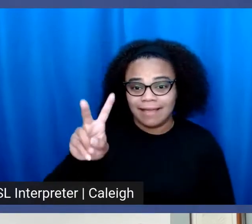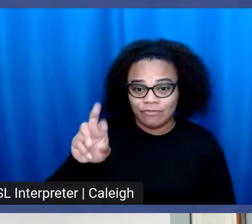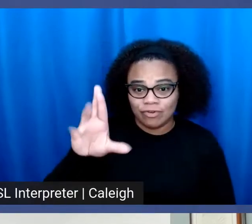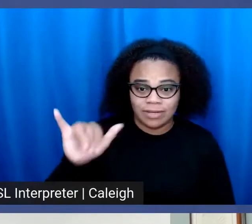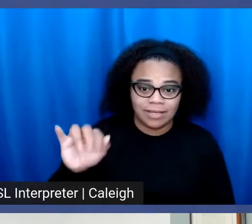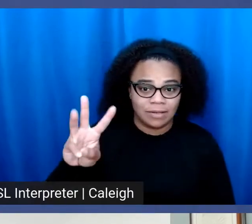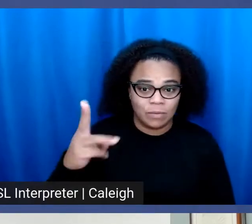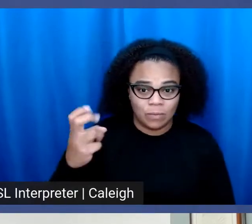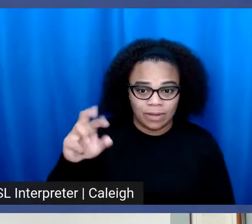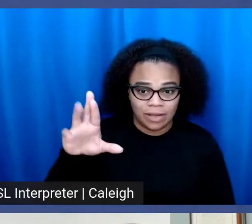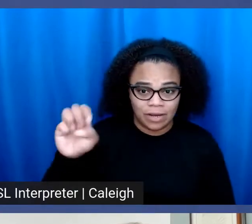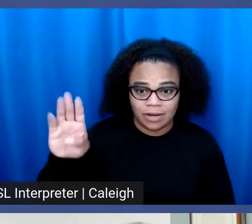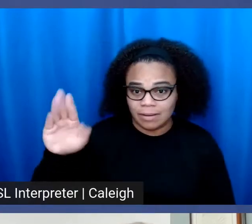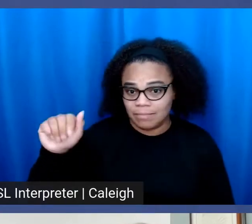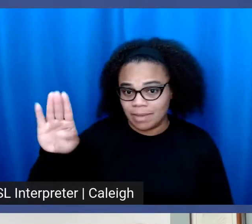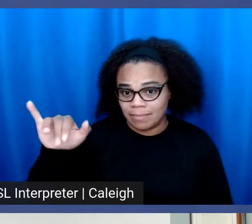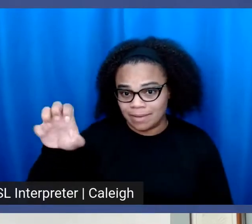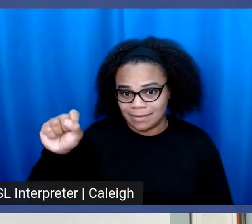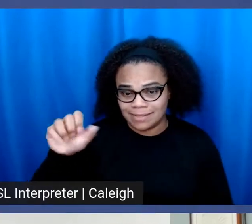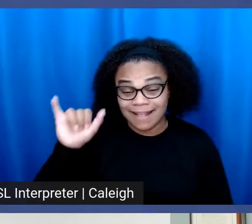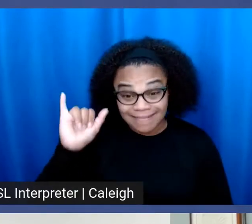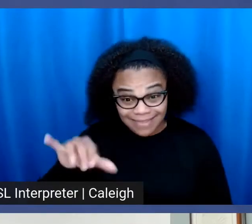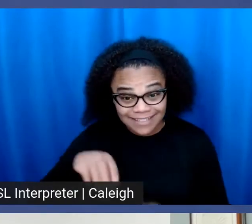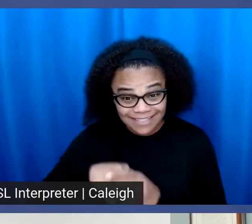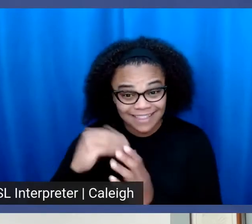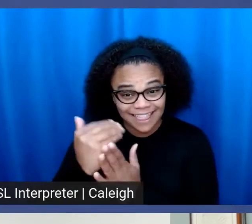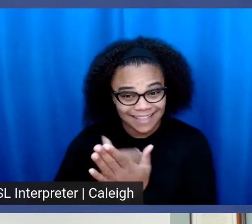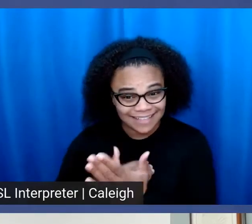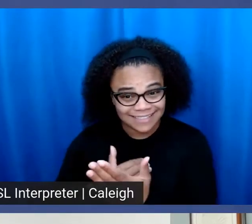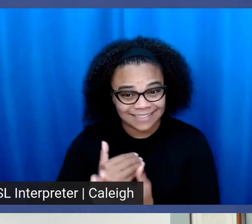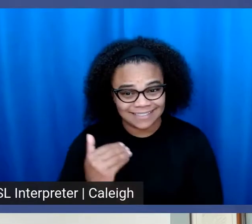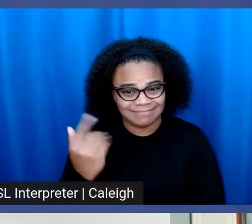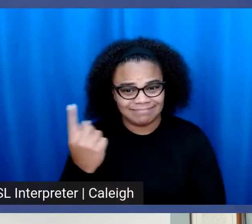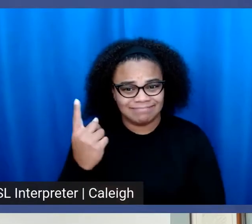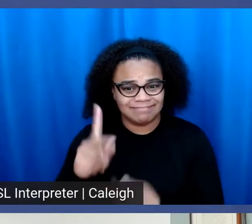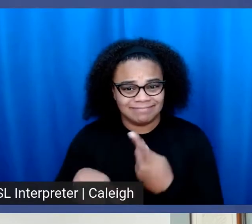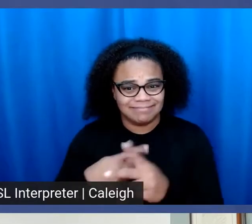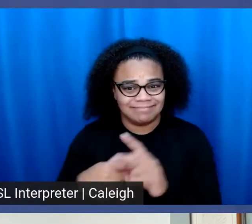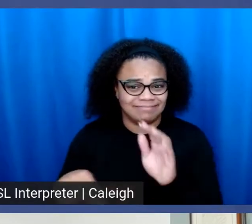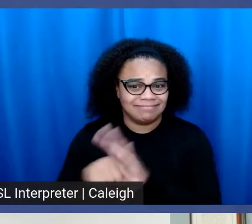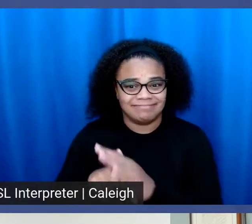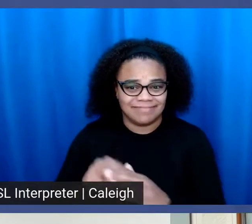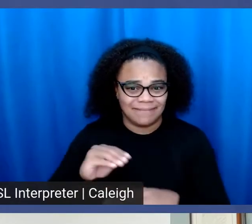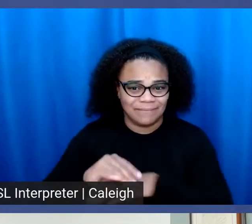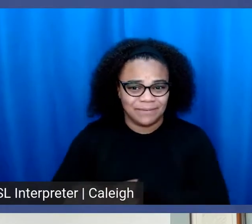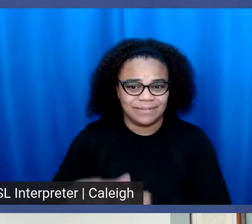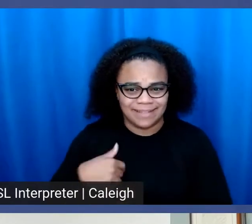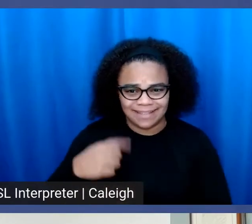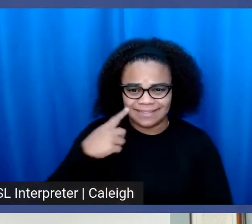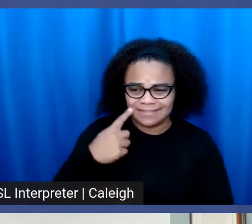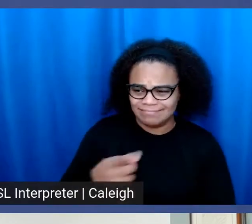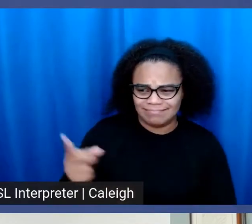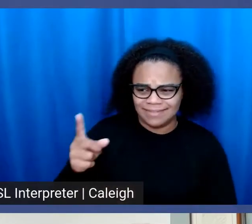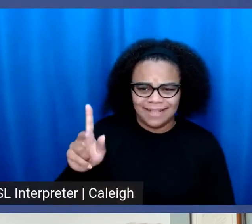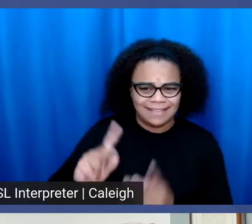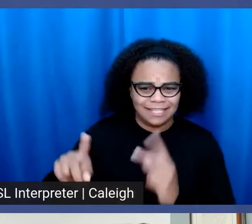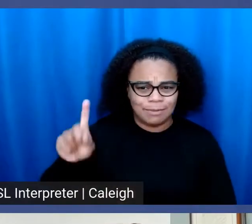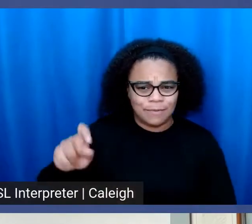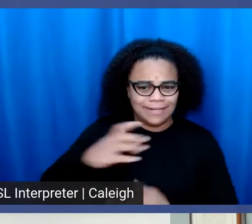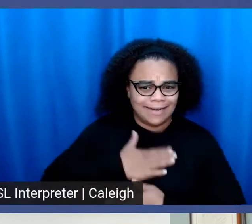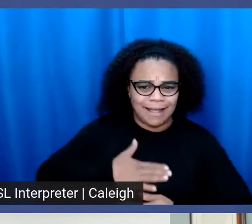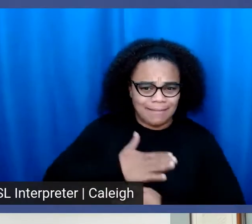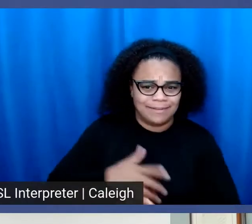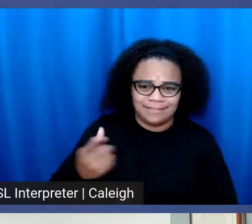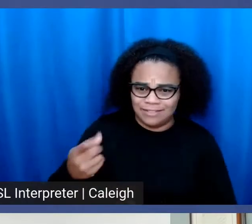named on the list as some kind of subversive influence. Sometimes I think these folks just need hobbies, right? You got to find something else to do. You got a